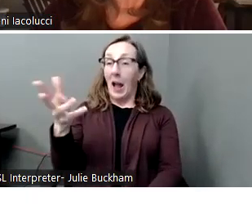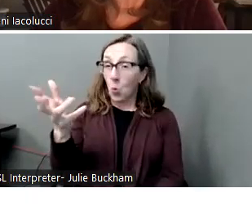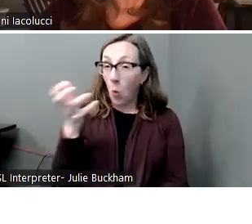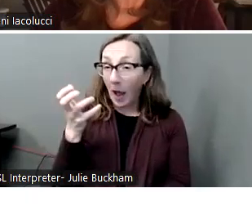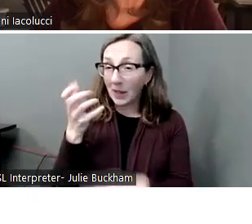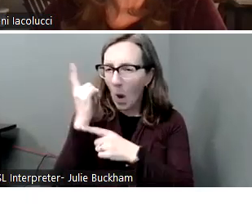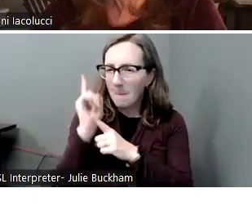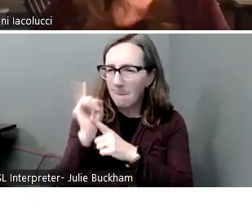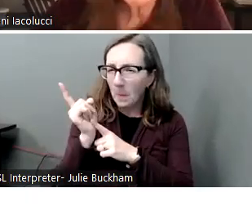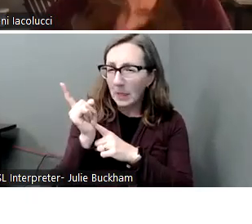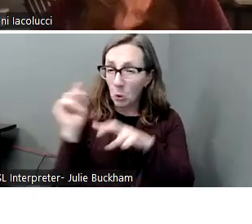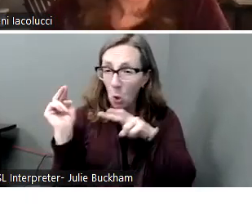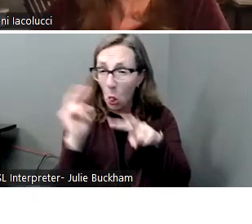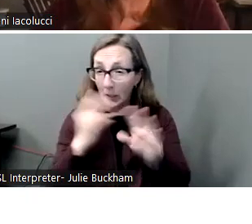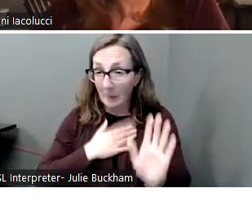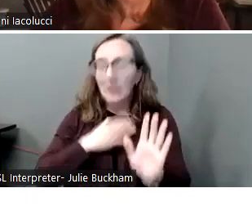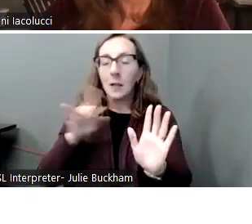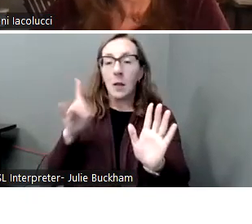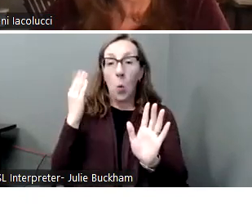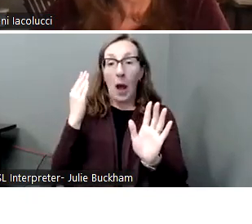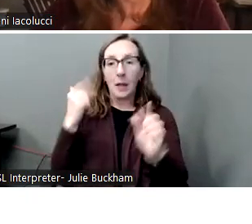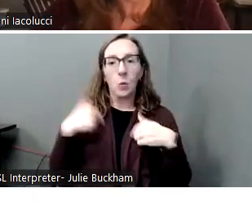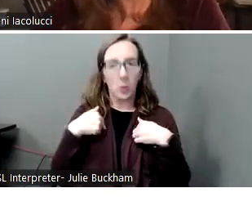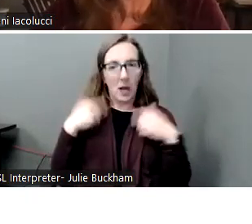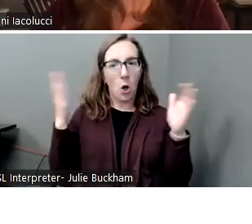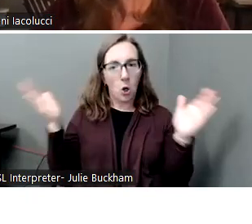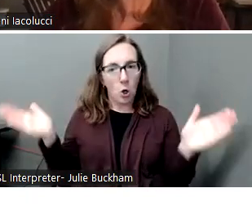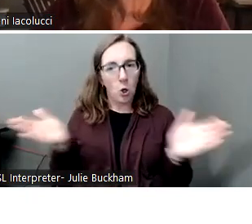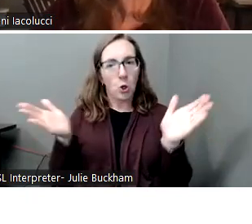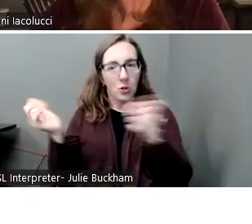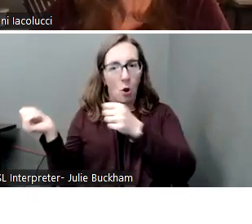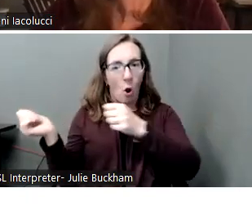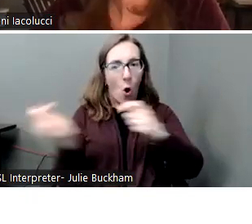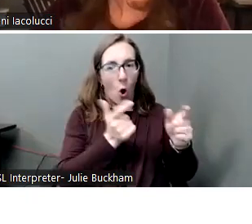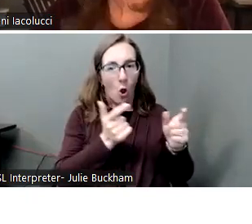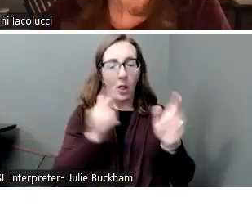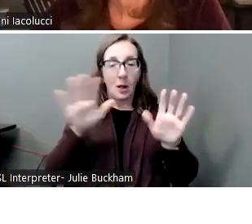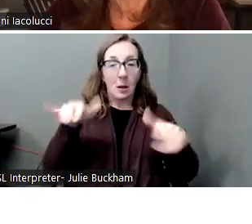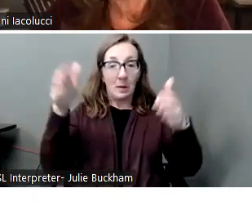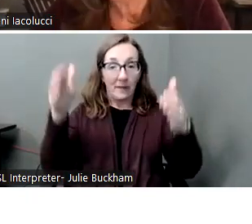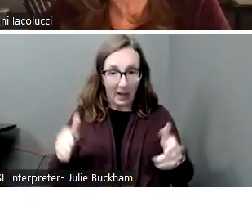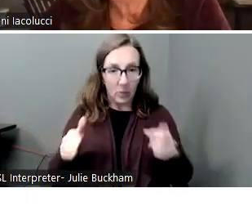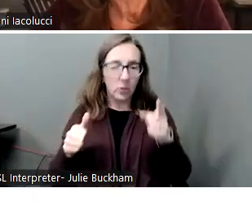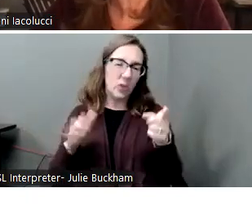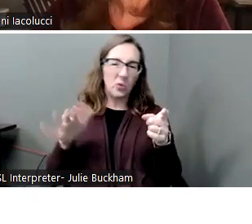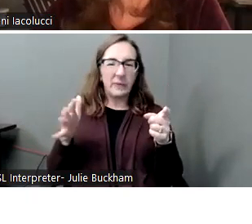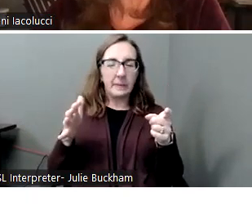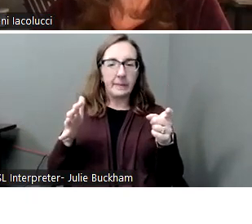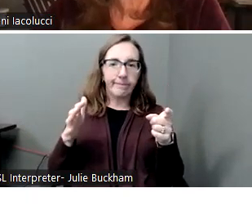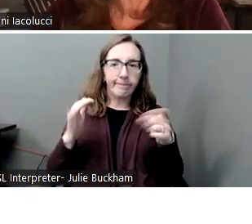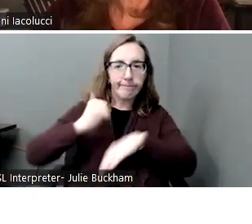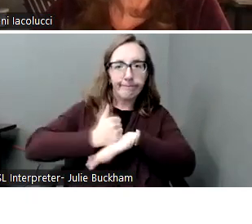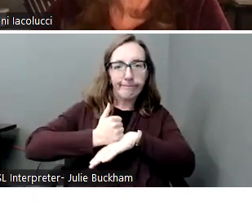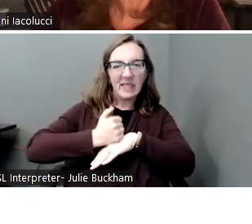look at the CAP because Okay. we are encouraging all of our providers to use some form of this, whether it